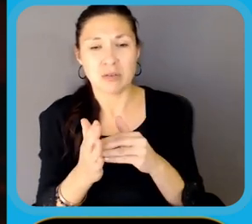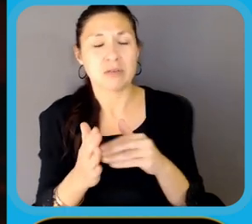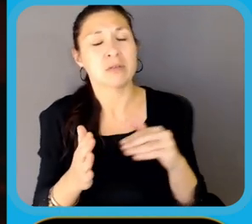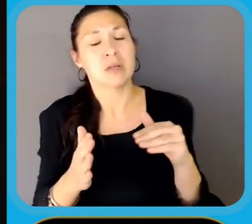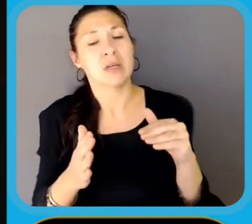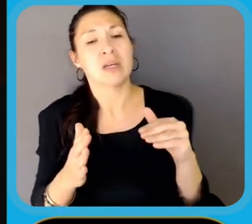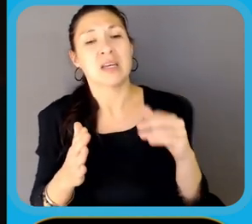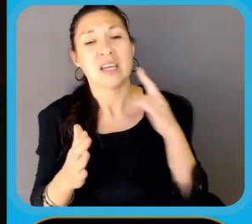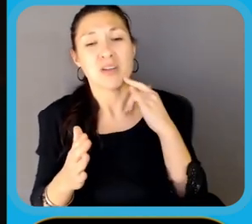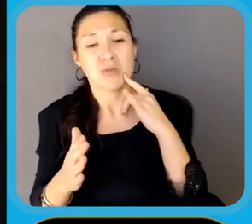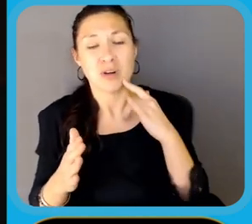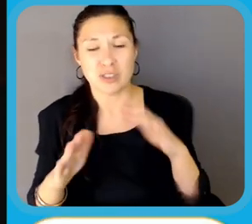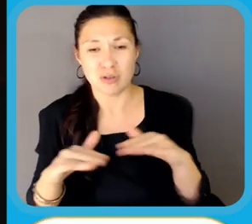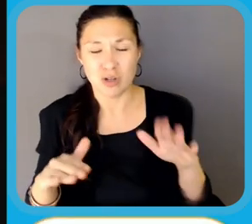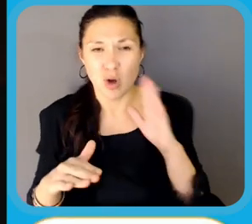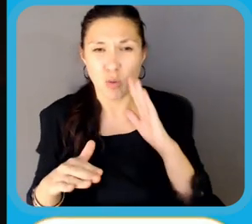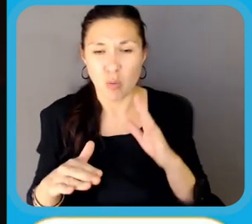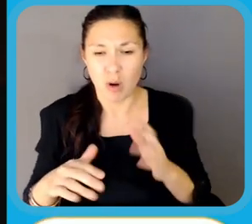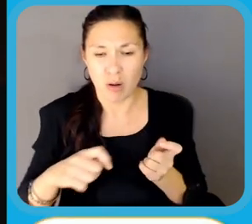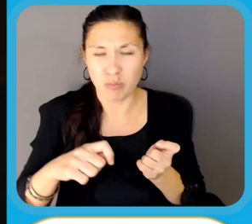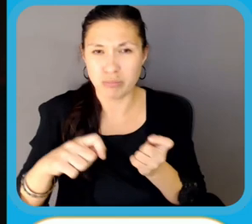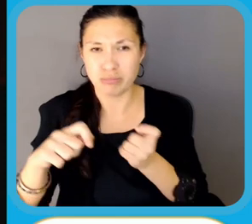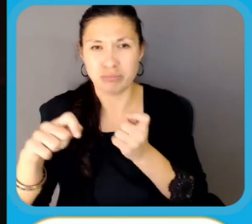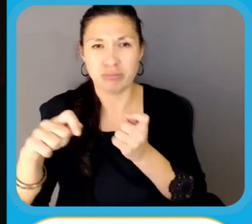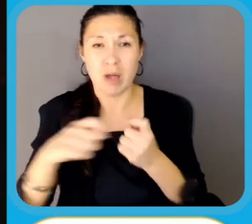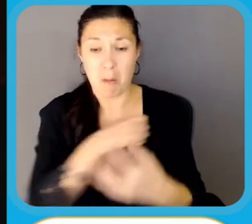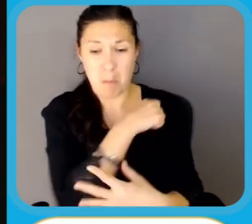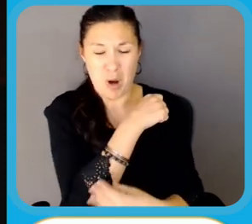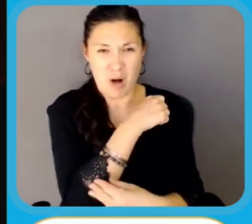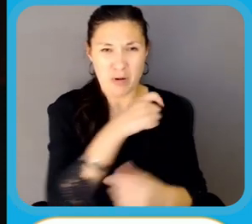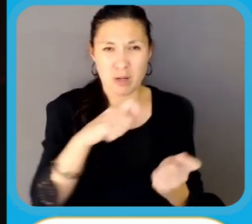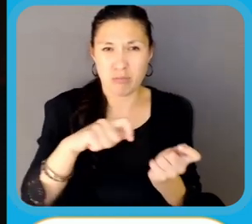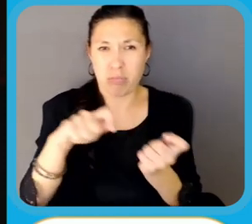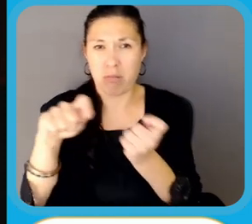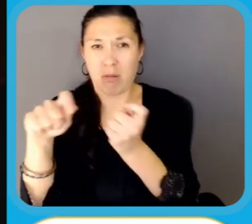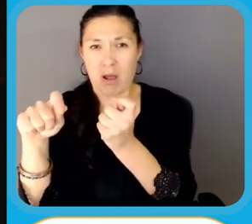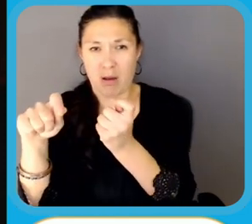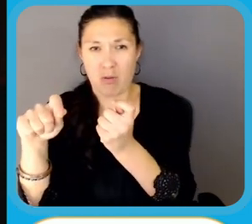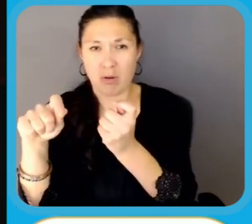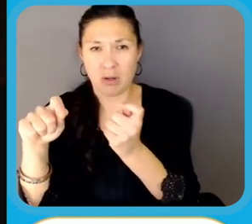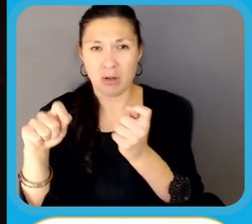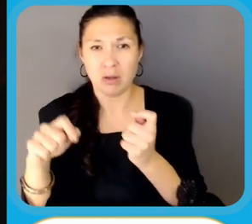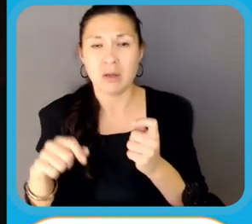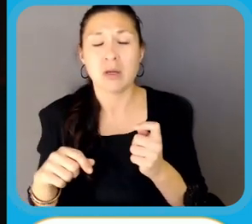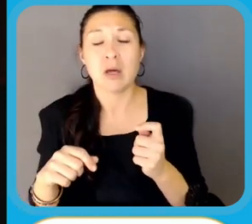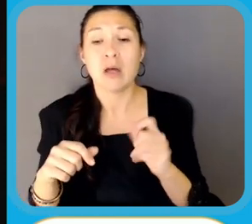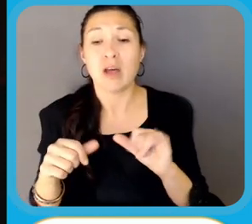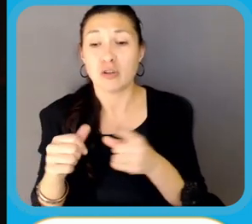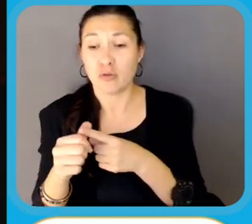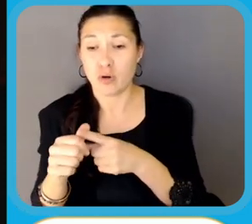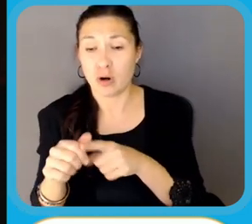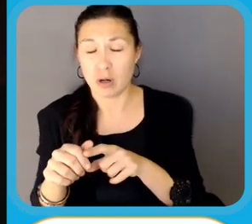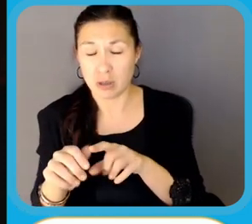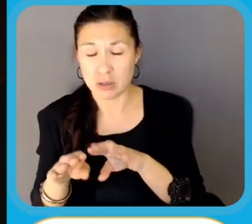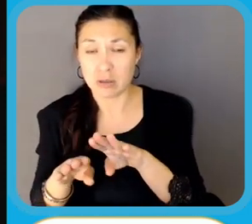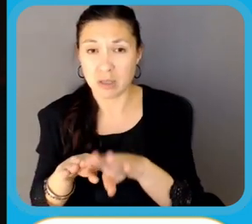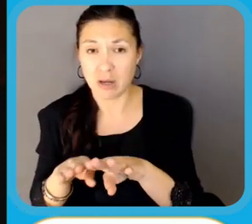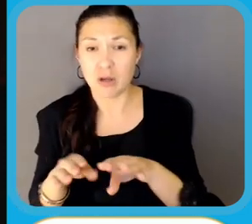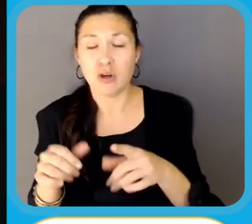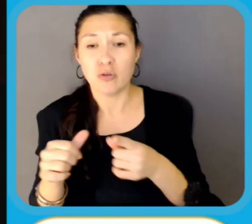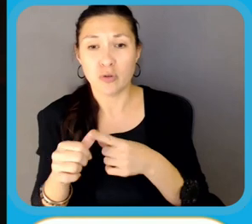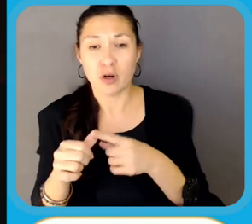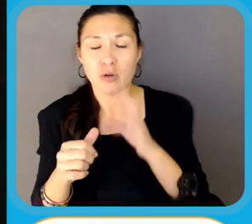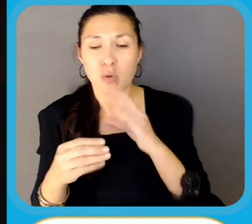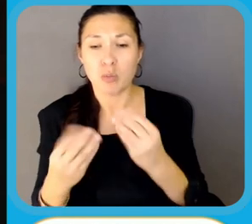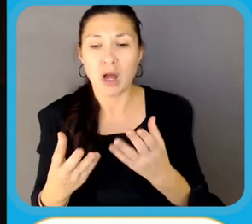poverty. And that's just the beginning. The first step was relief. And our second step will be